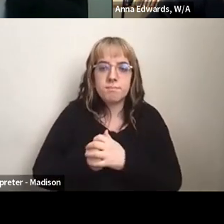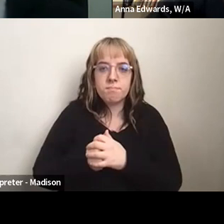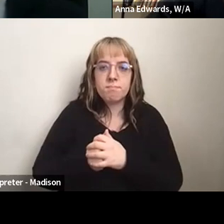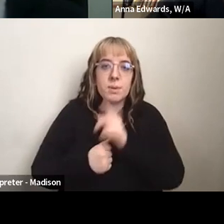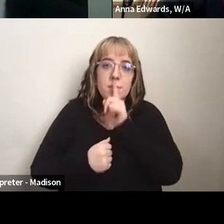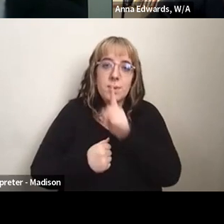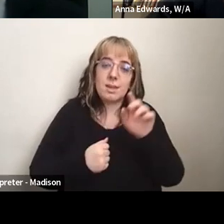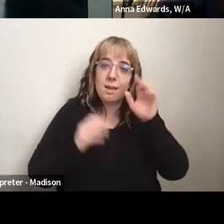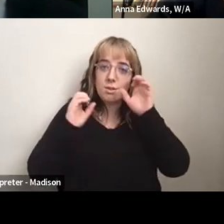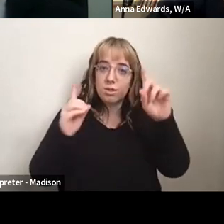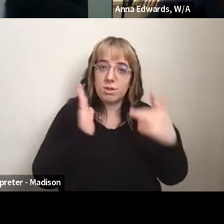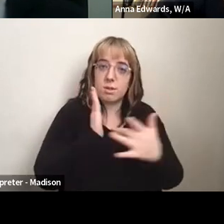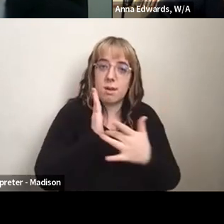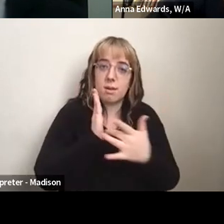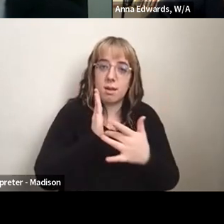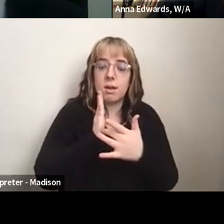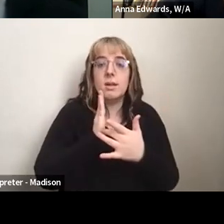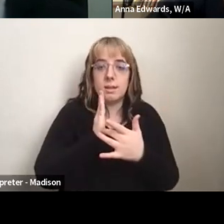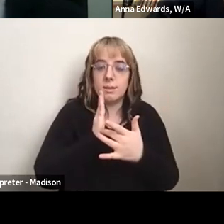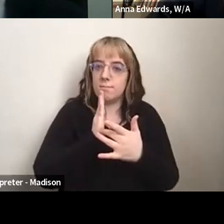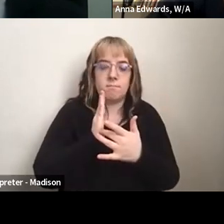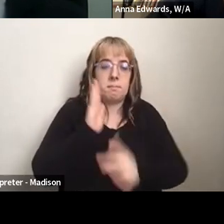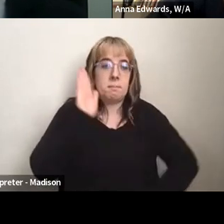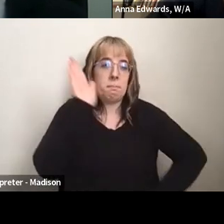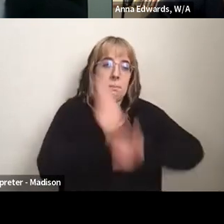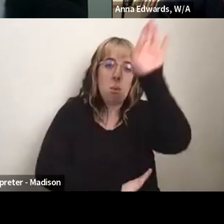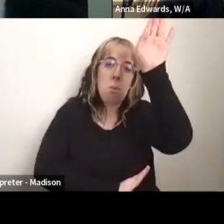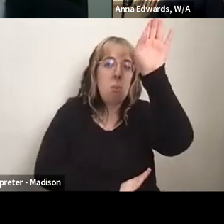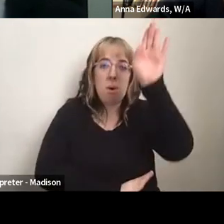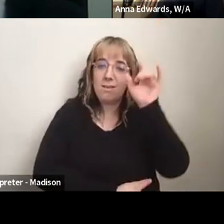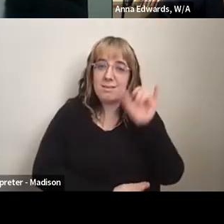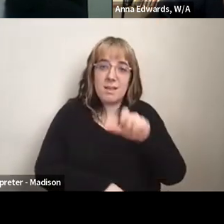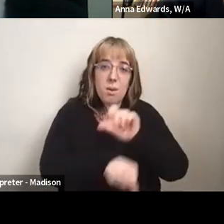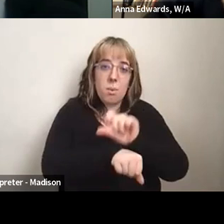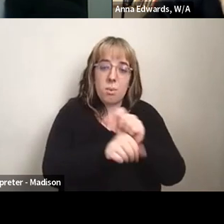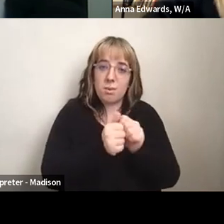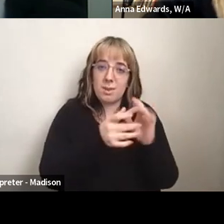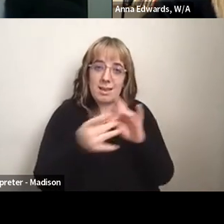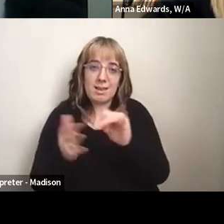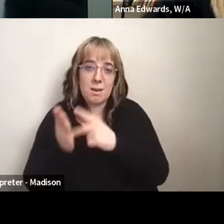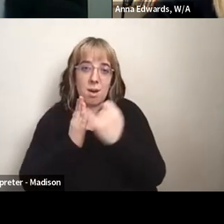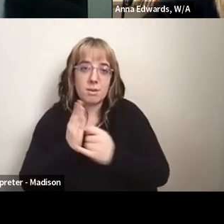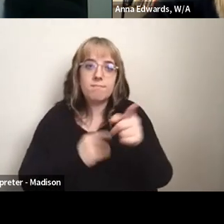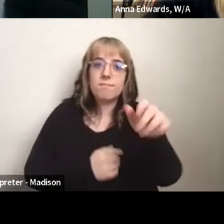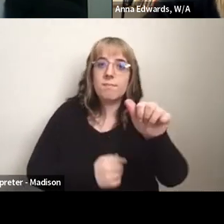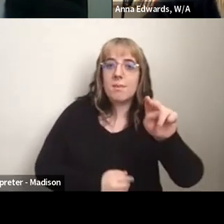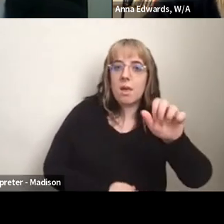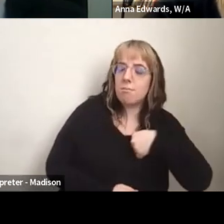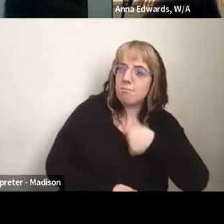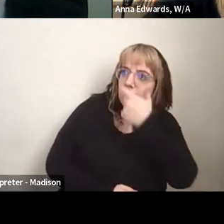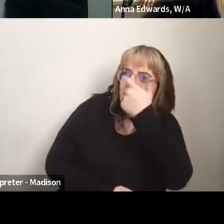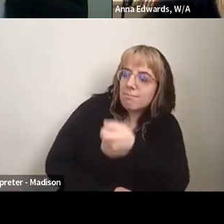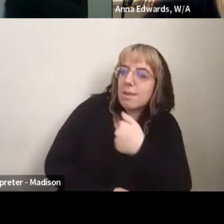EdTech has been able to accelerate our work with that. It's so interesting. I love the